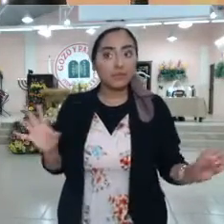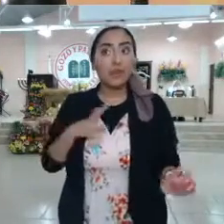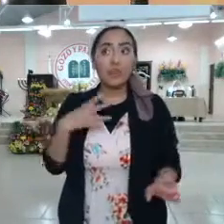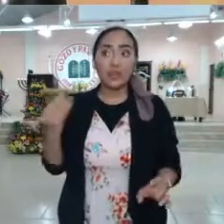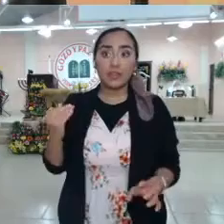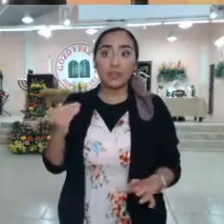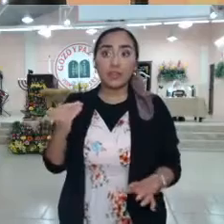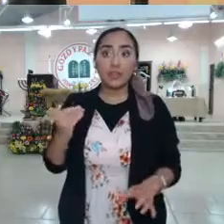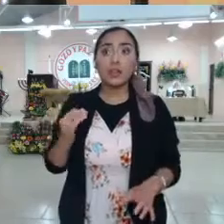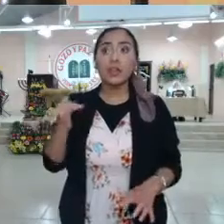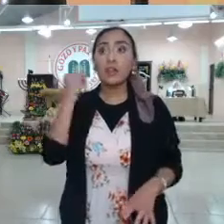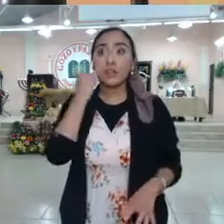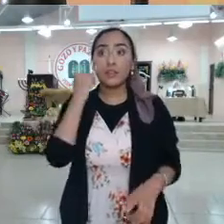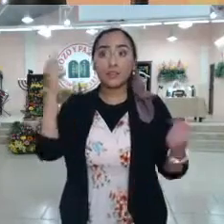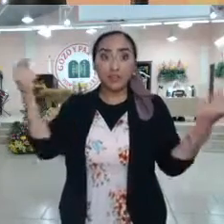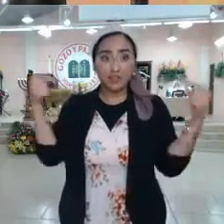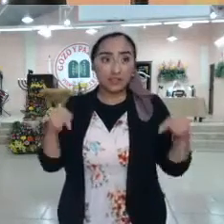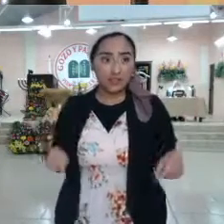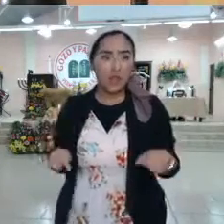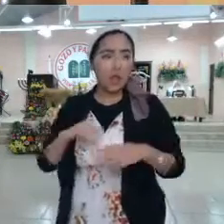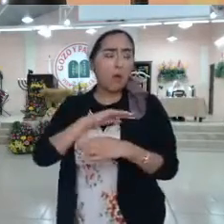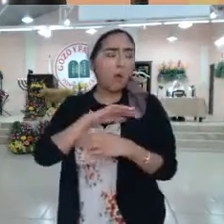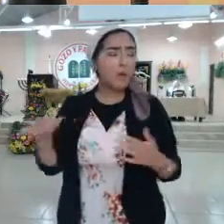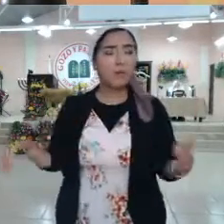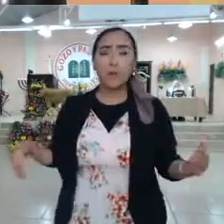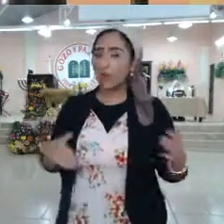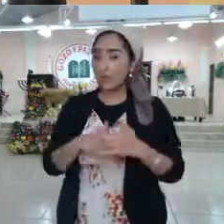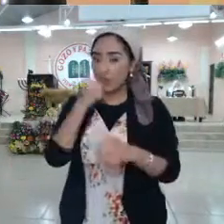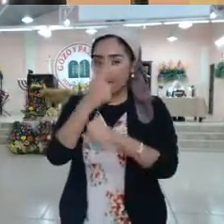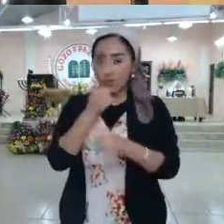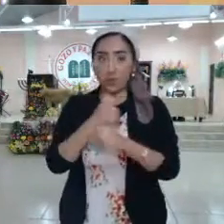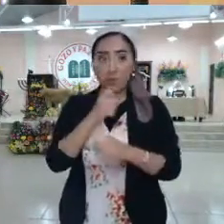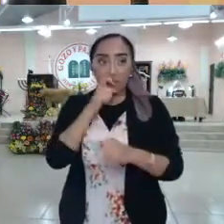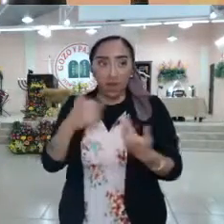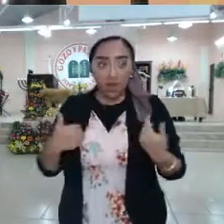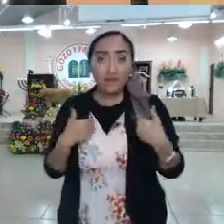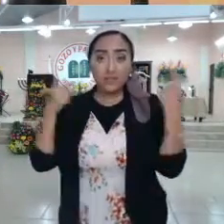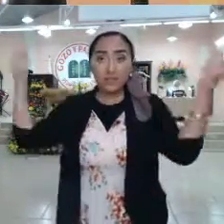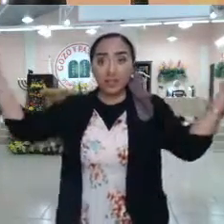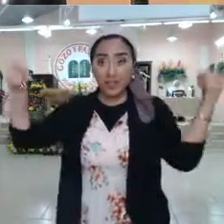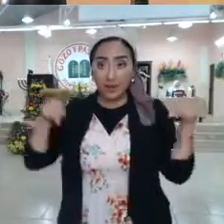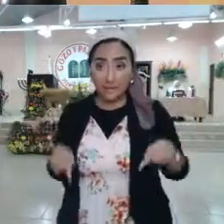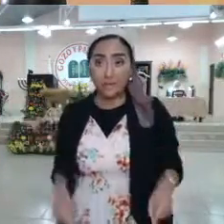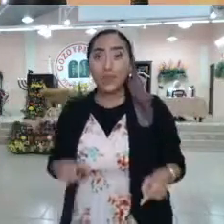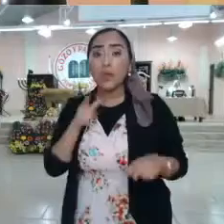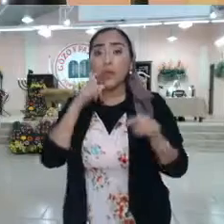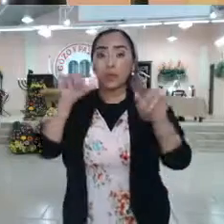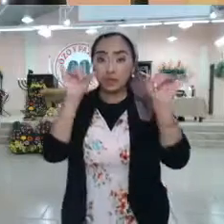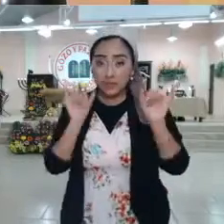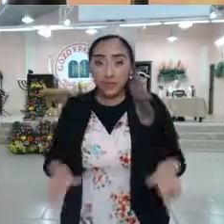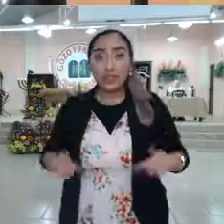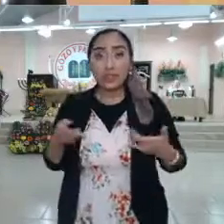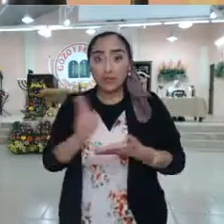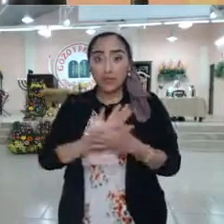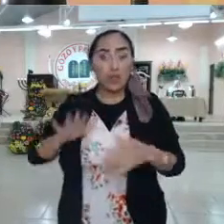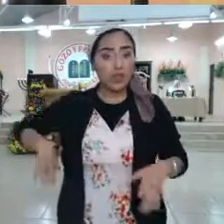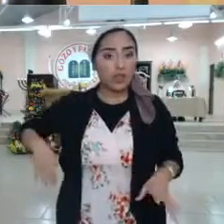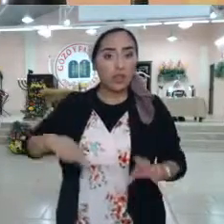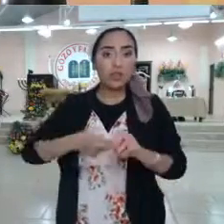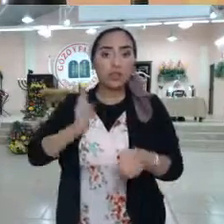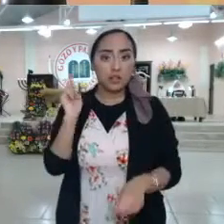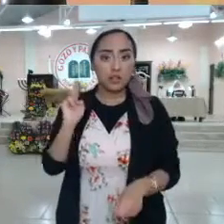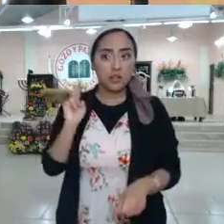apostated. And then, if all the brothers that they have came, that they keep themselves